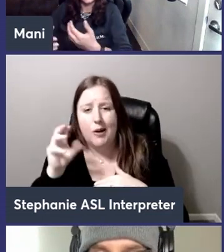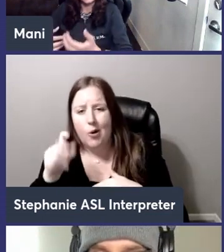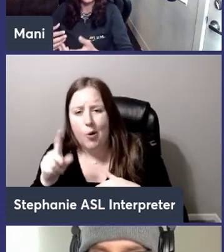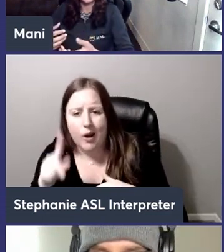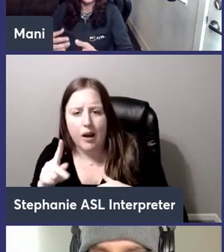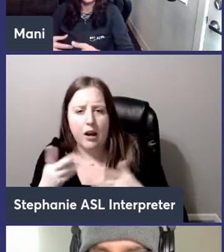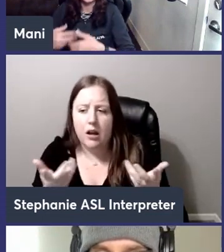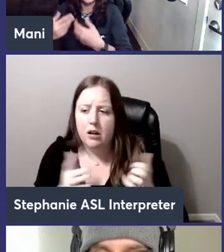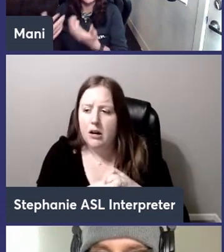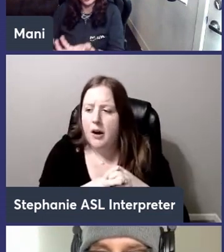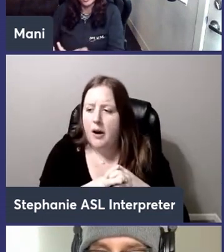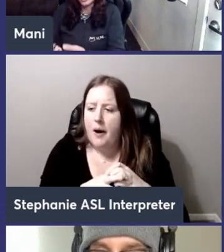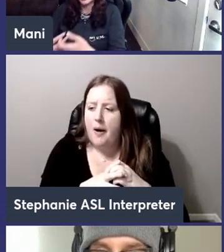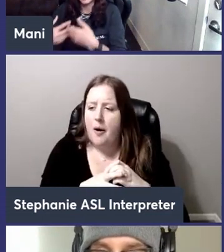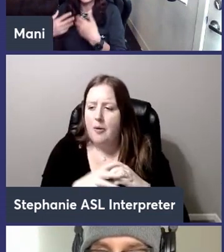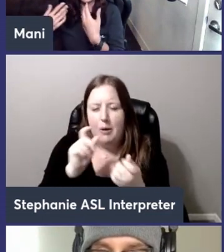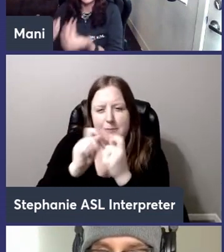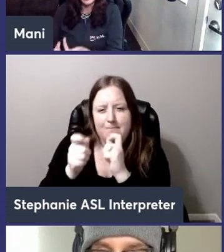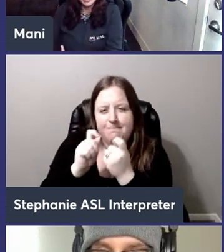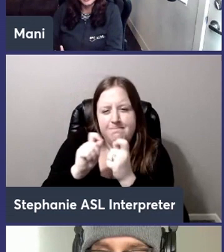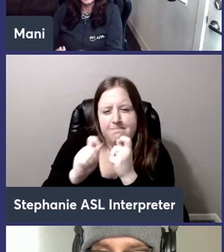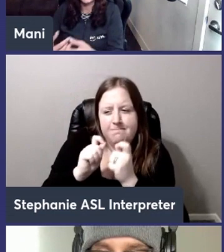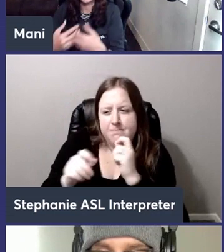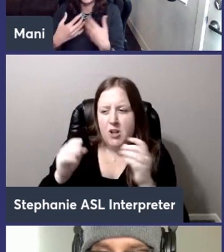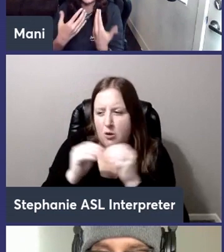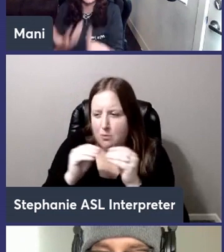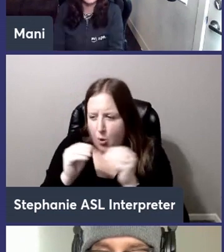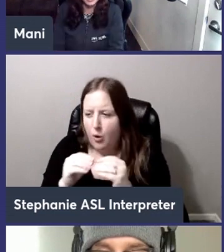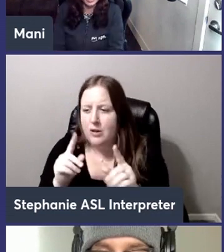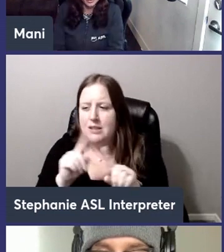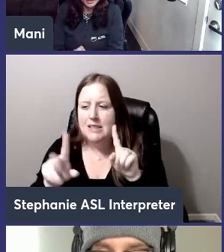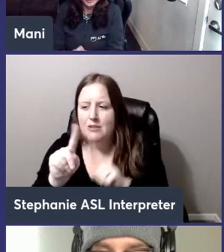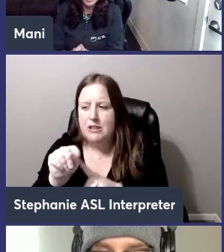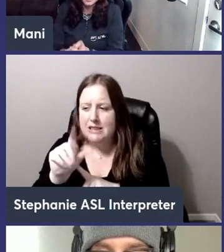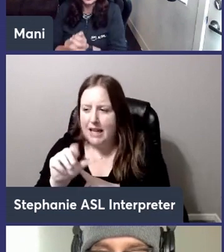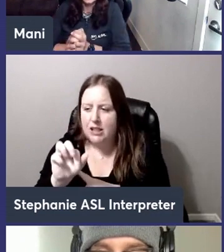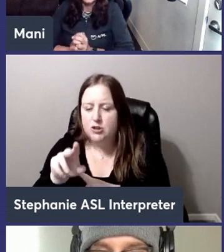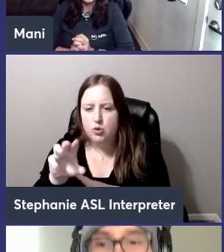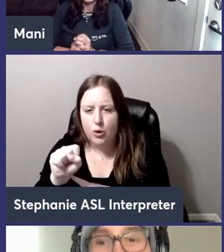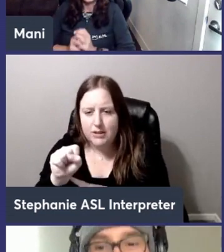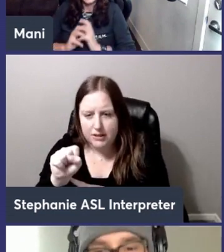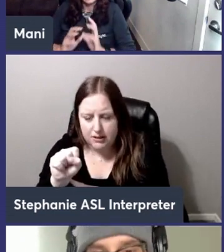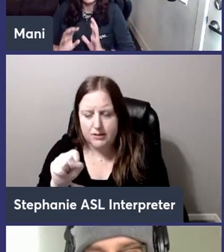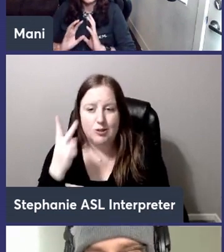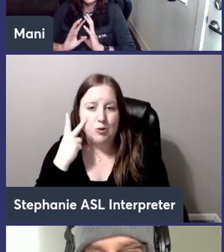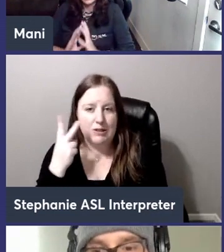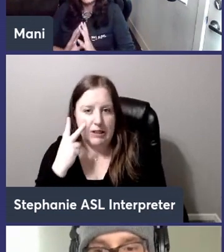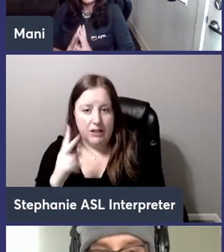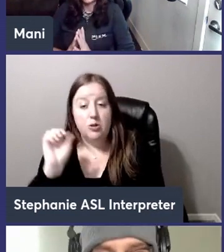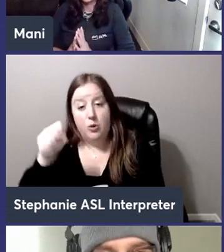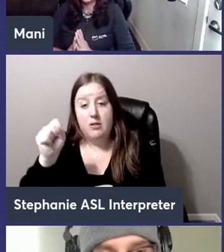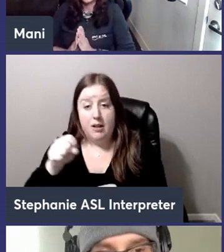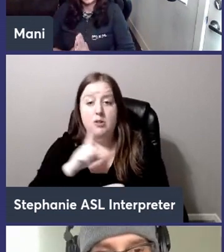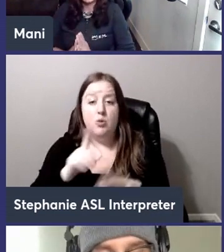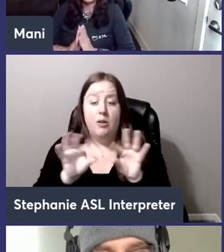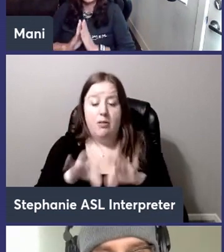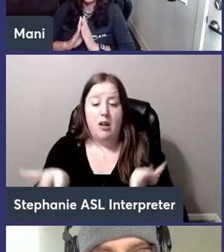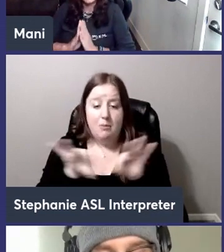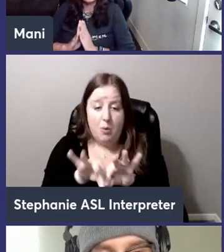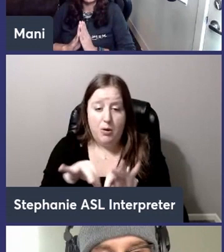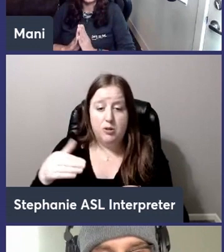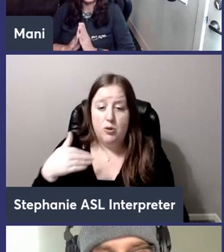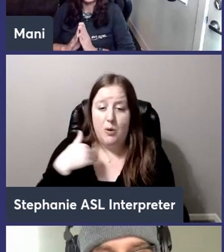just tune it more, try with different data sources, or maybe try different algorithms. So yes, it is very important to have